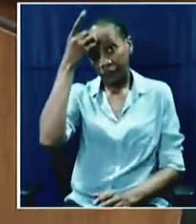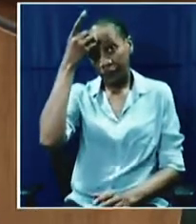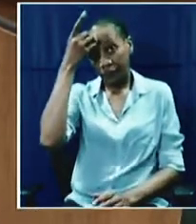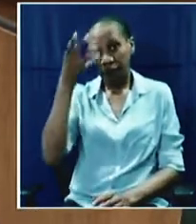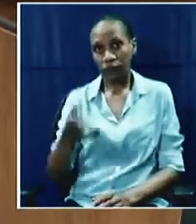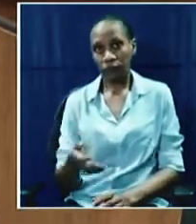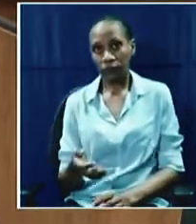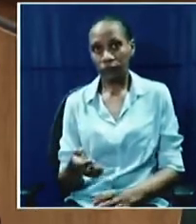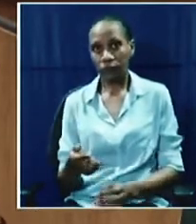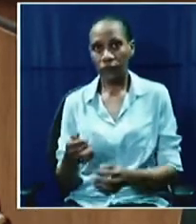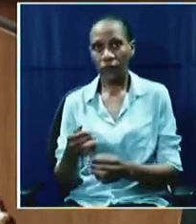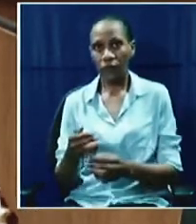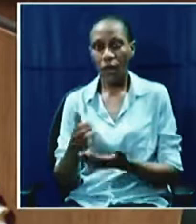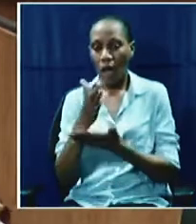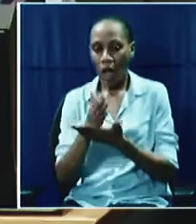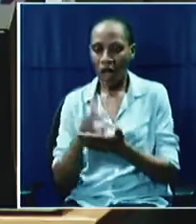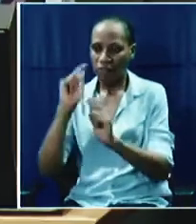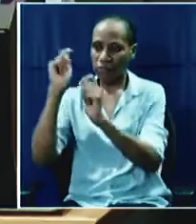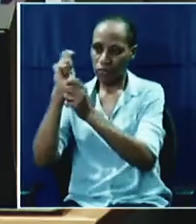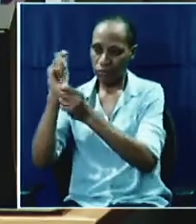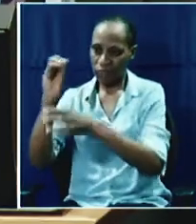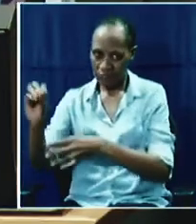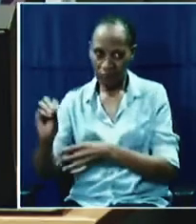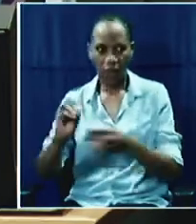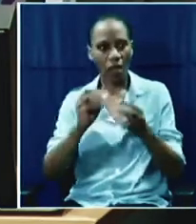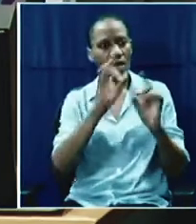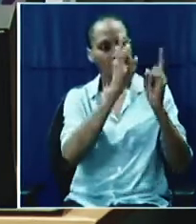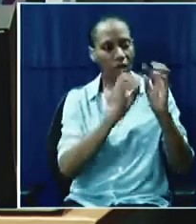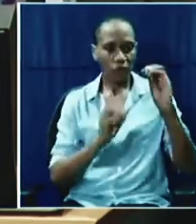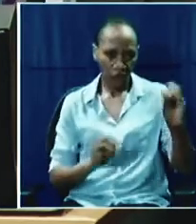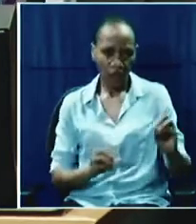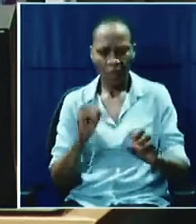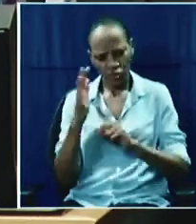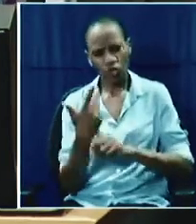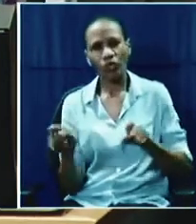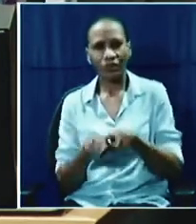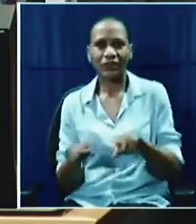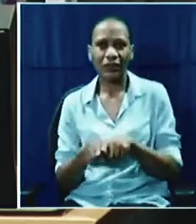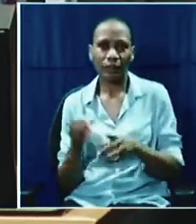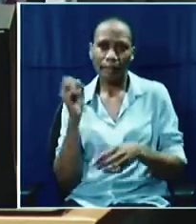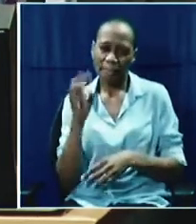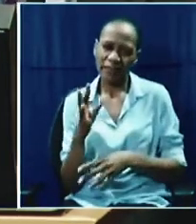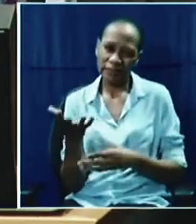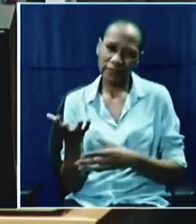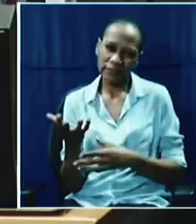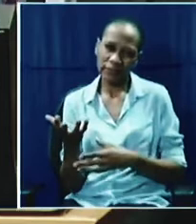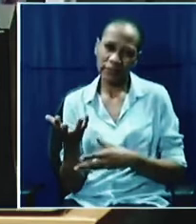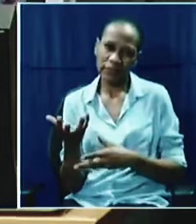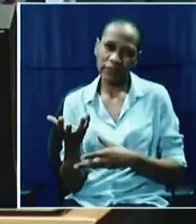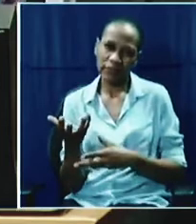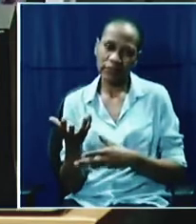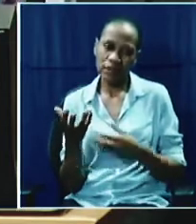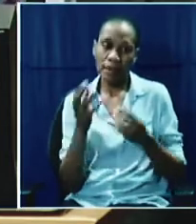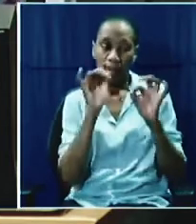is partly rural and partly urban, and it shows the same thing, but with less